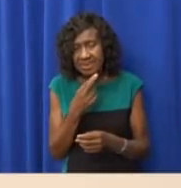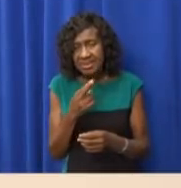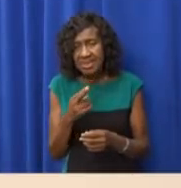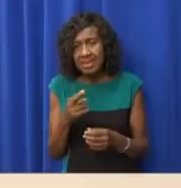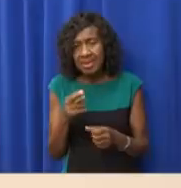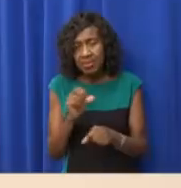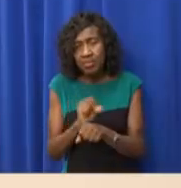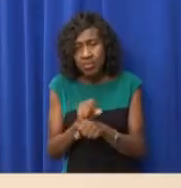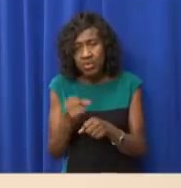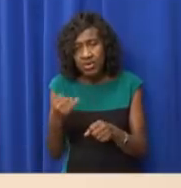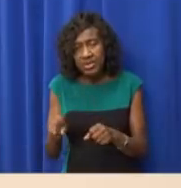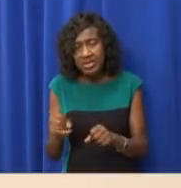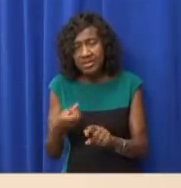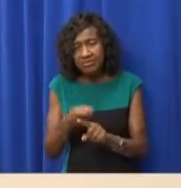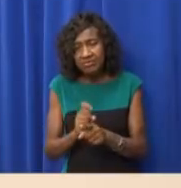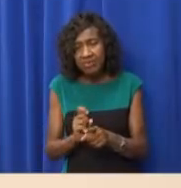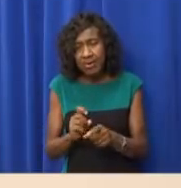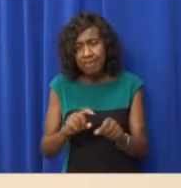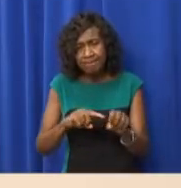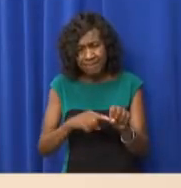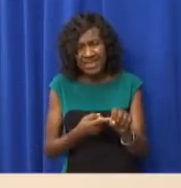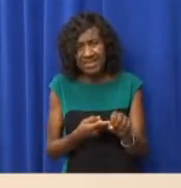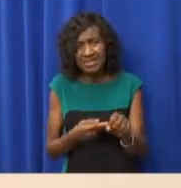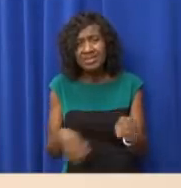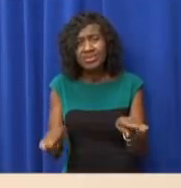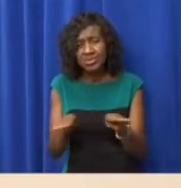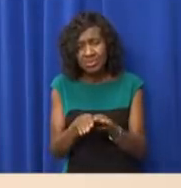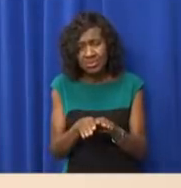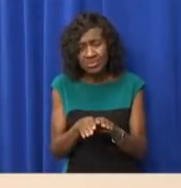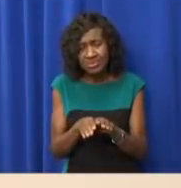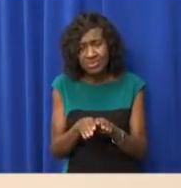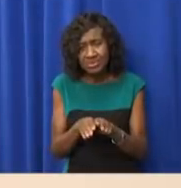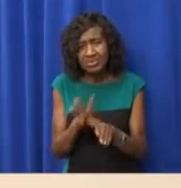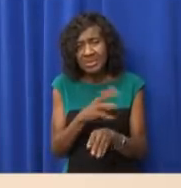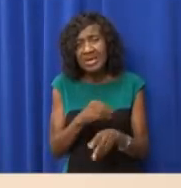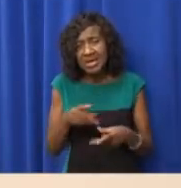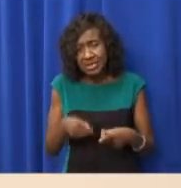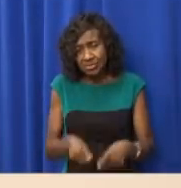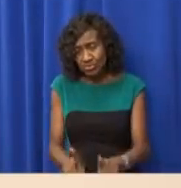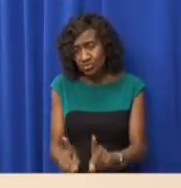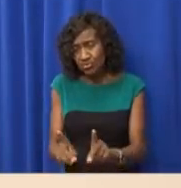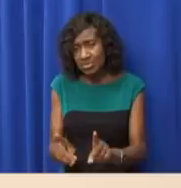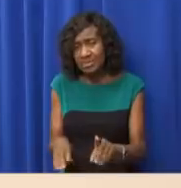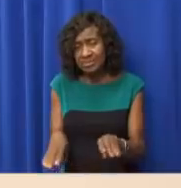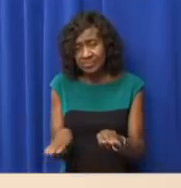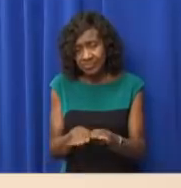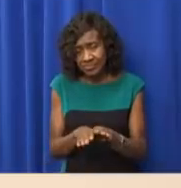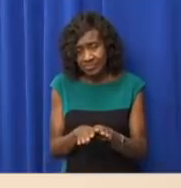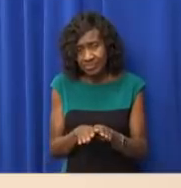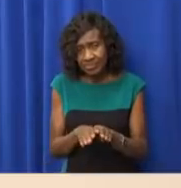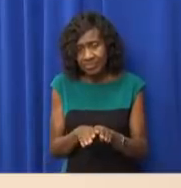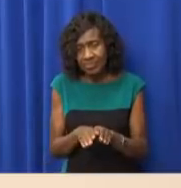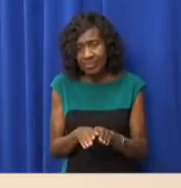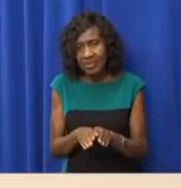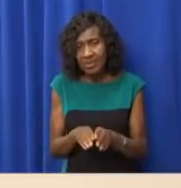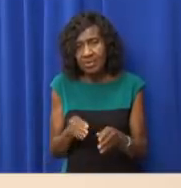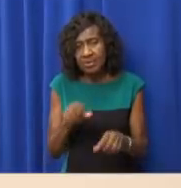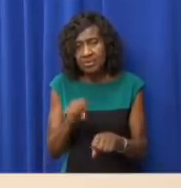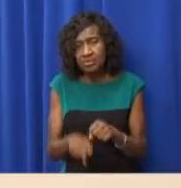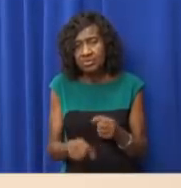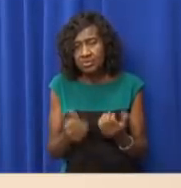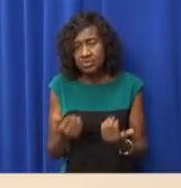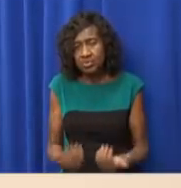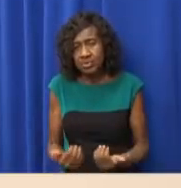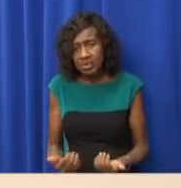of the shutdown, certainly during the process. So it's just a matter of now